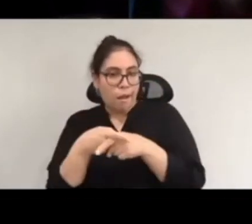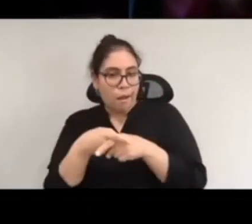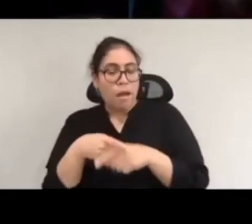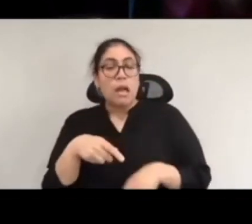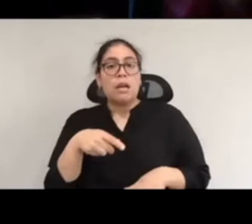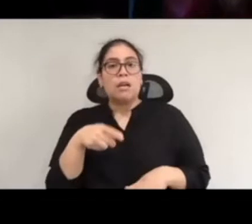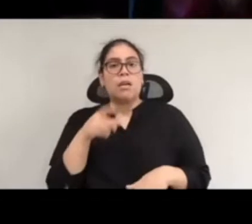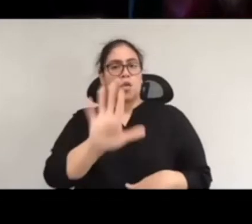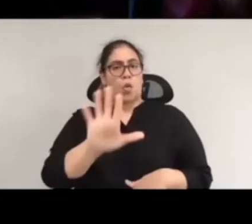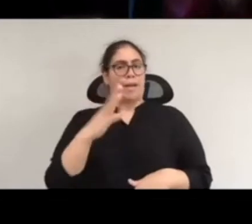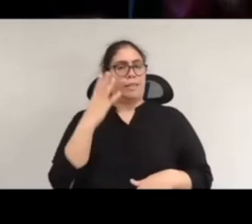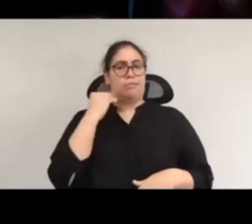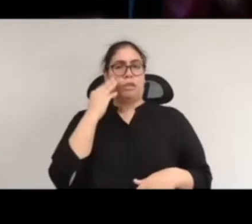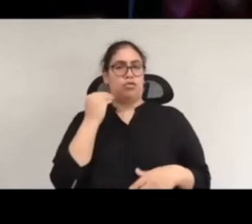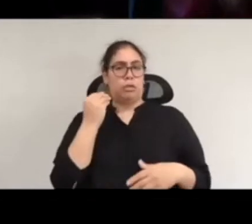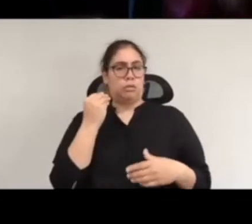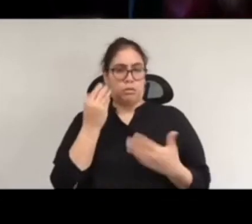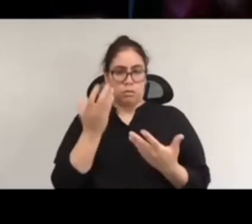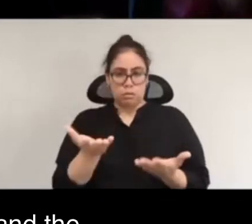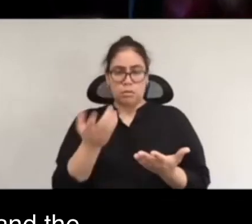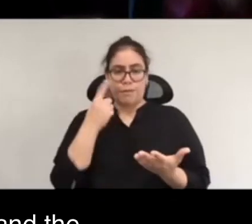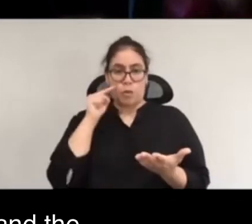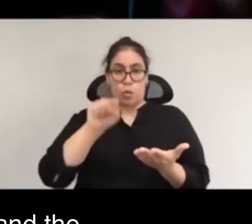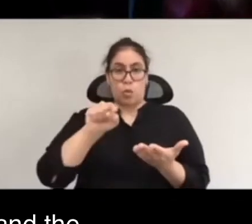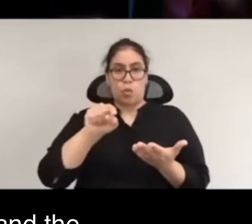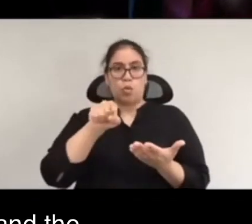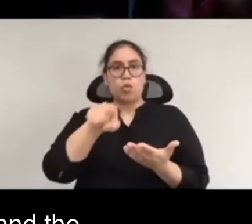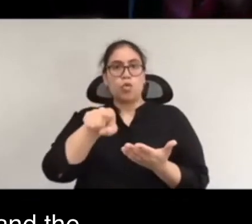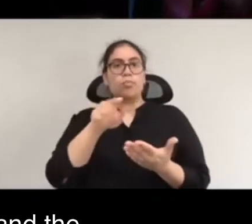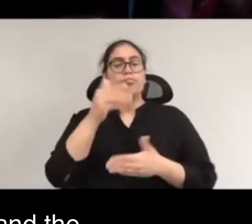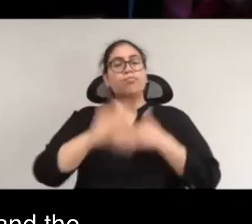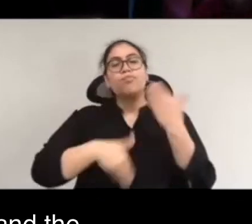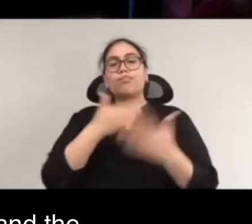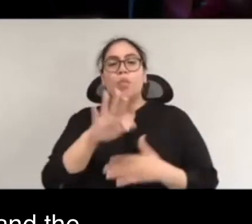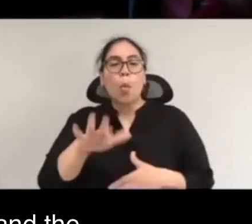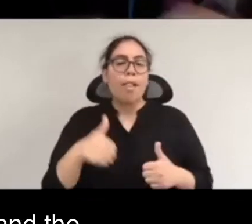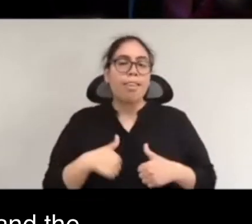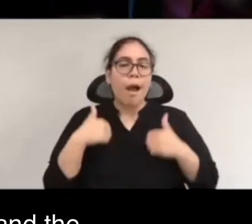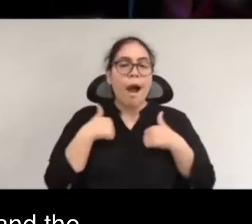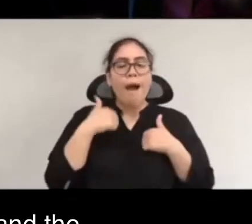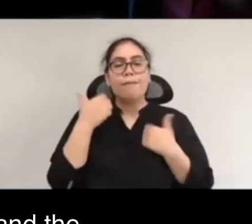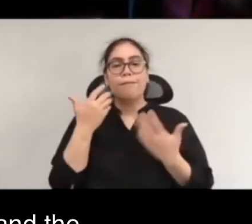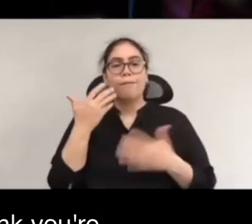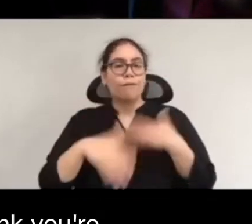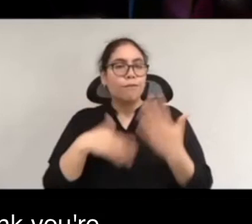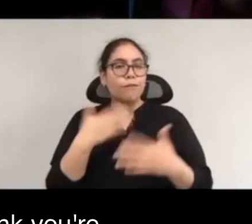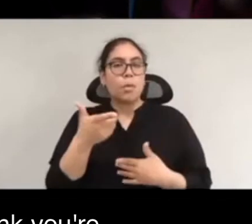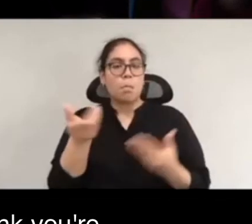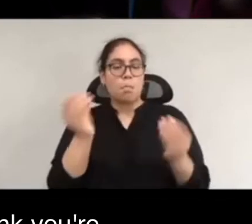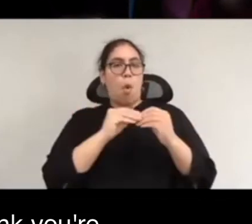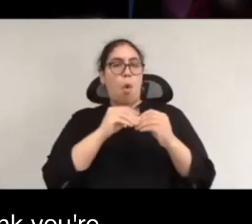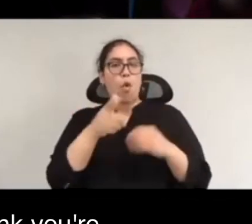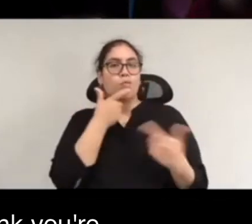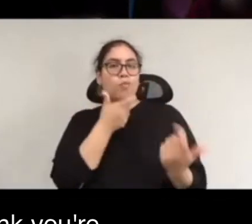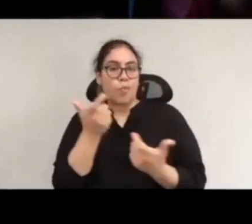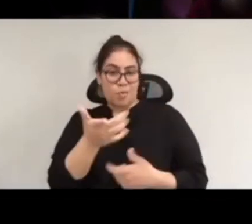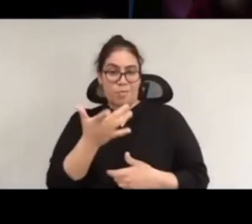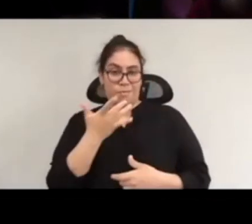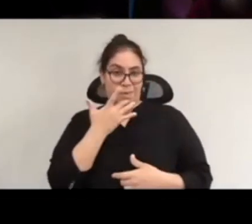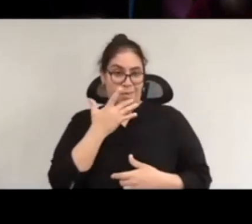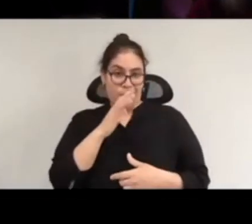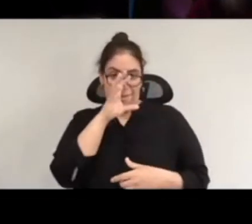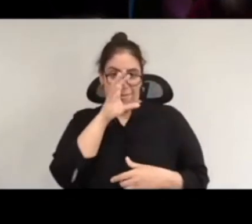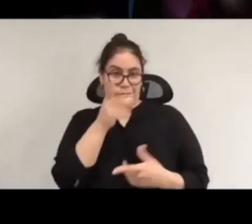for you, and as you go forward in your life, and the more media you take in, because I think you're a bit of a cinephile.